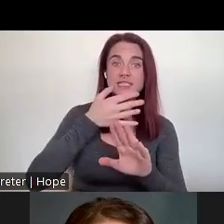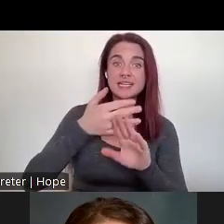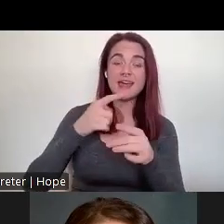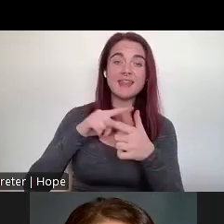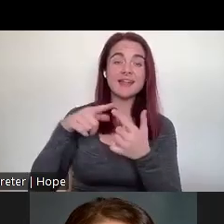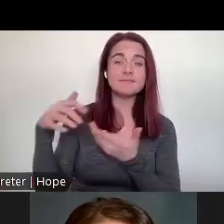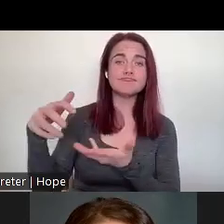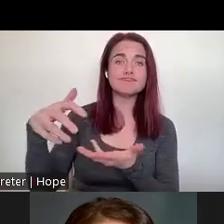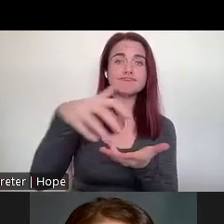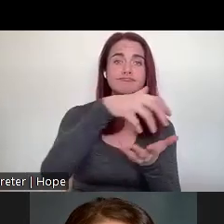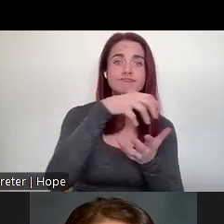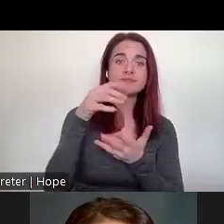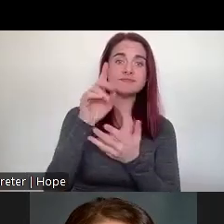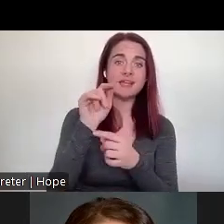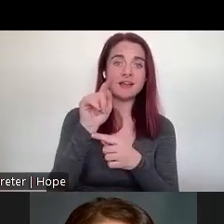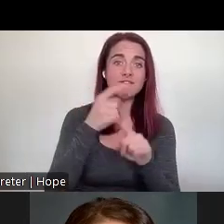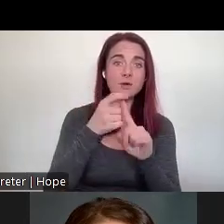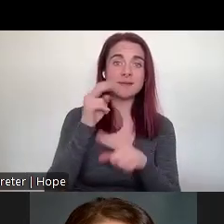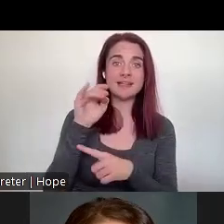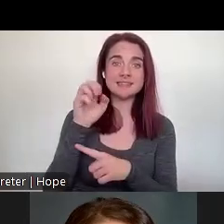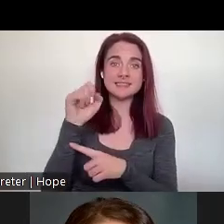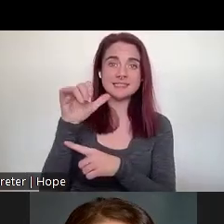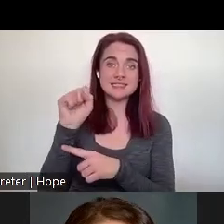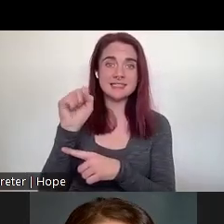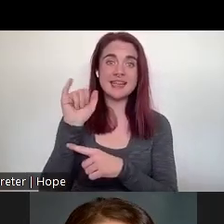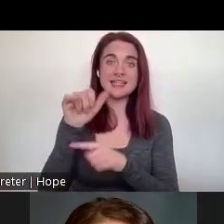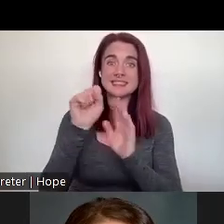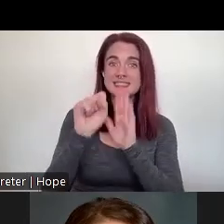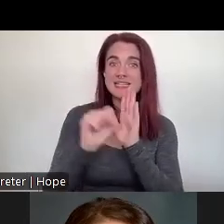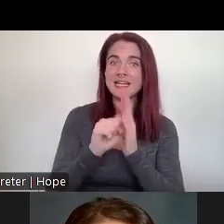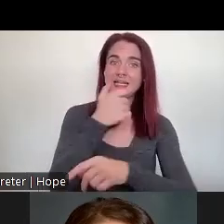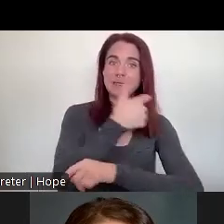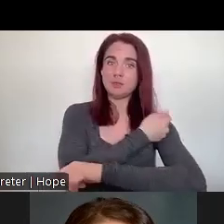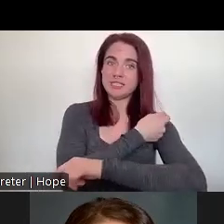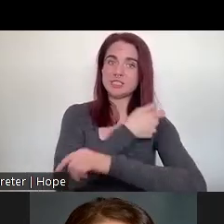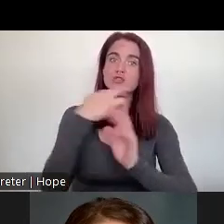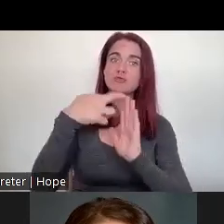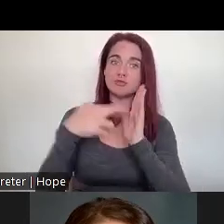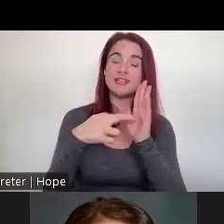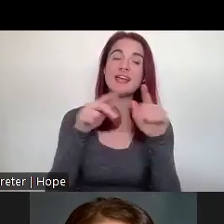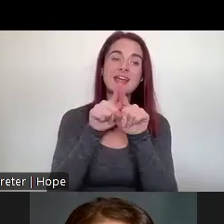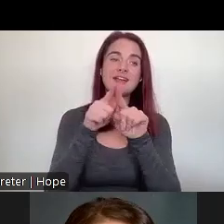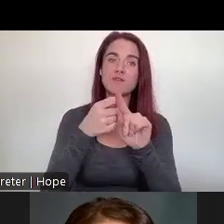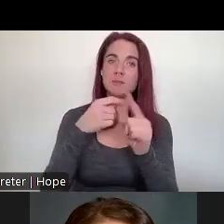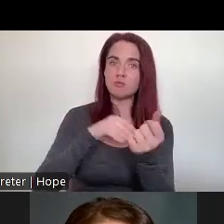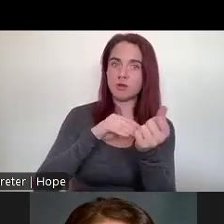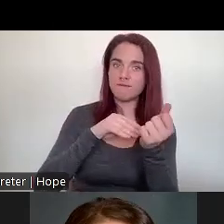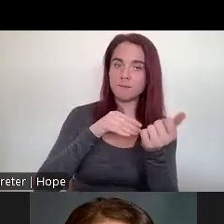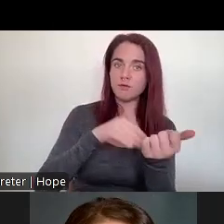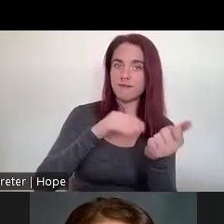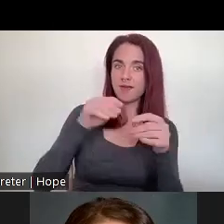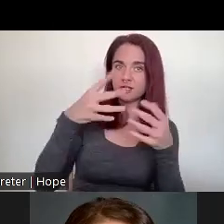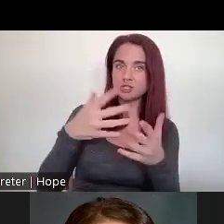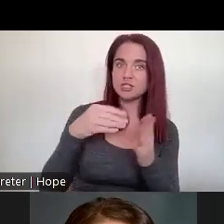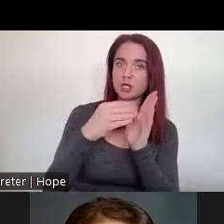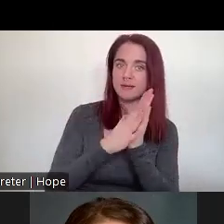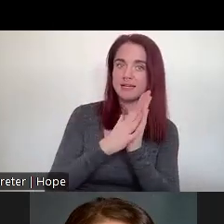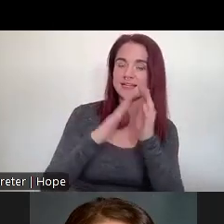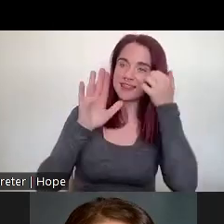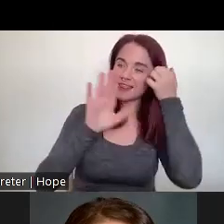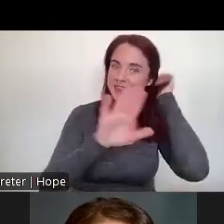from NICIS, which is our state immunization registry, and from providers documenting vaccine history and patients'